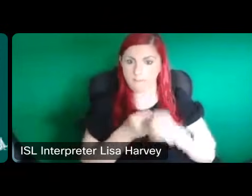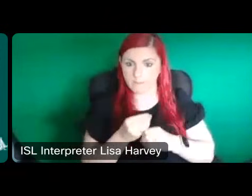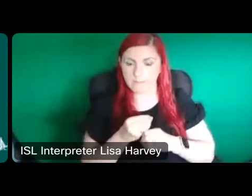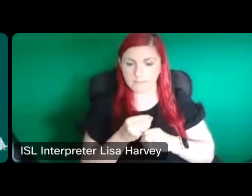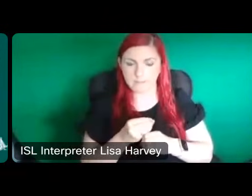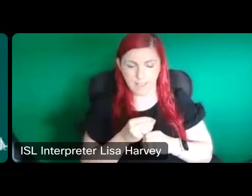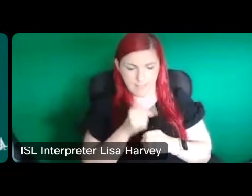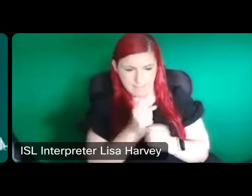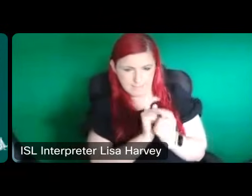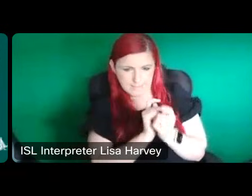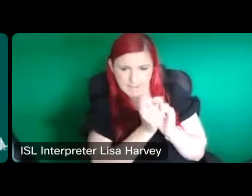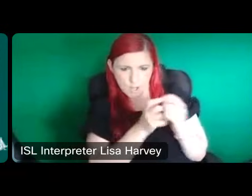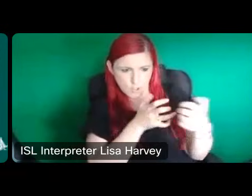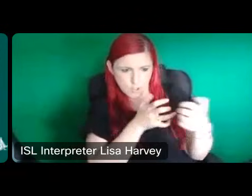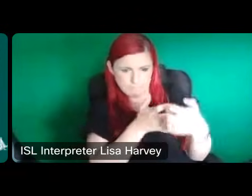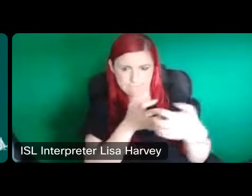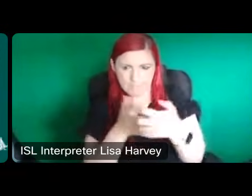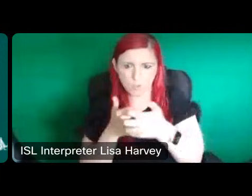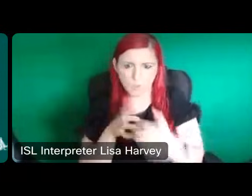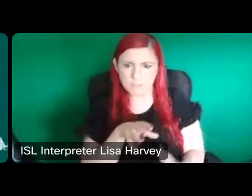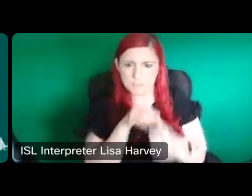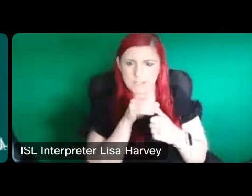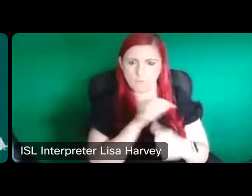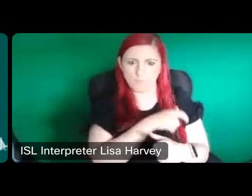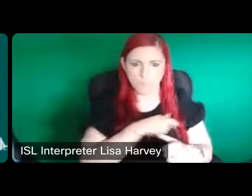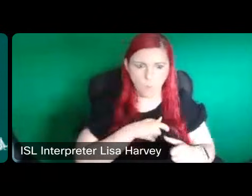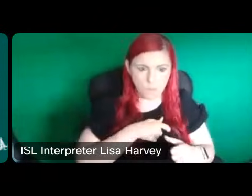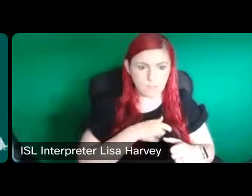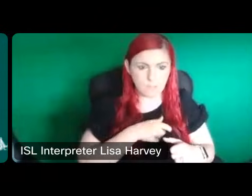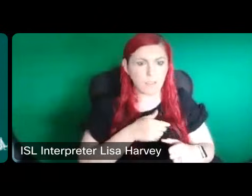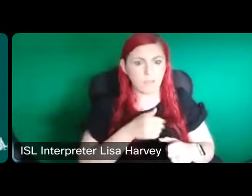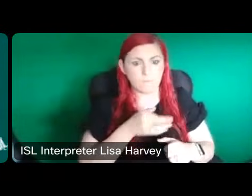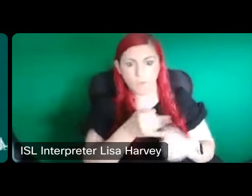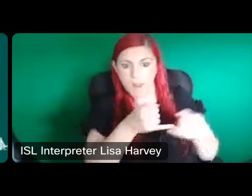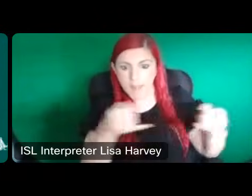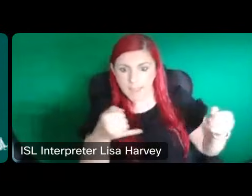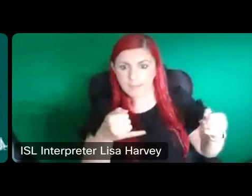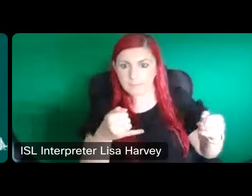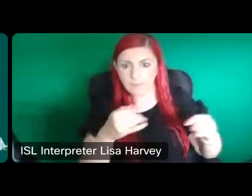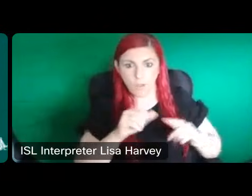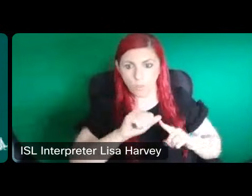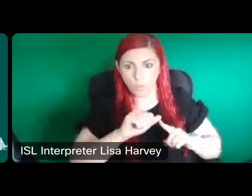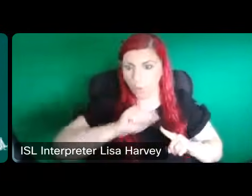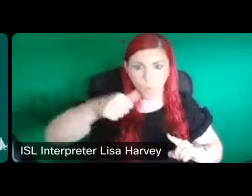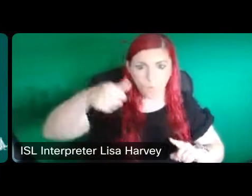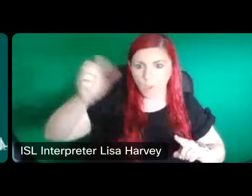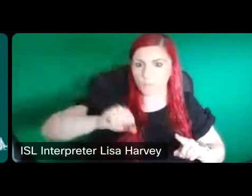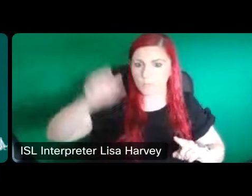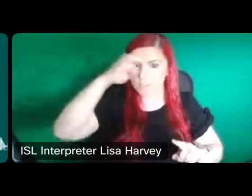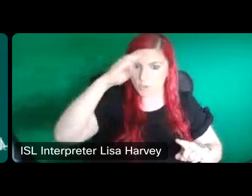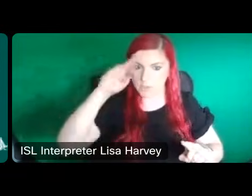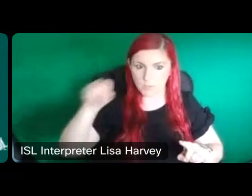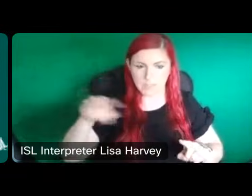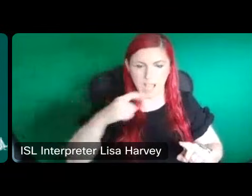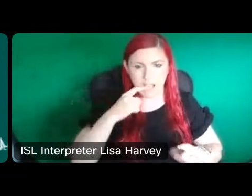it's tailored to staff roles and experience from frontline clinicians right through to senior managers. It's valuable